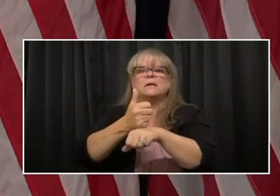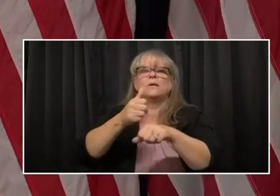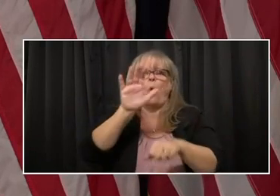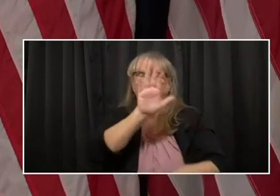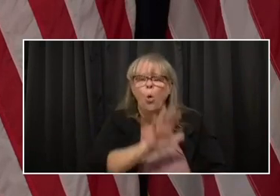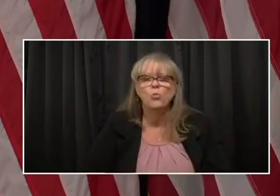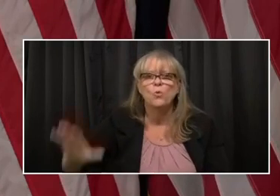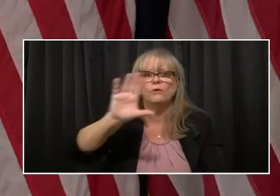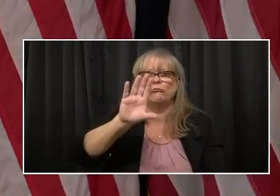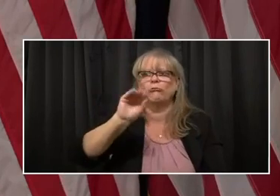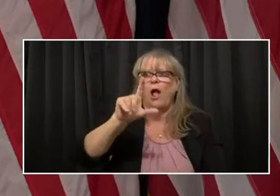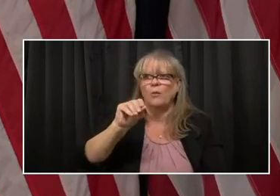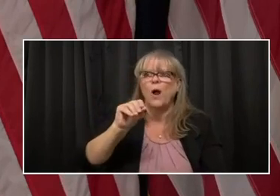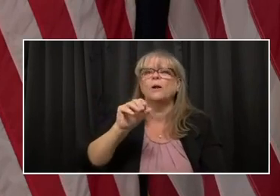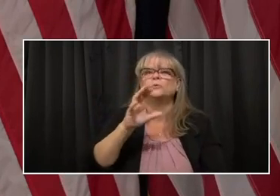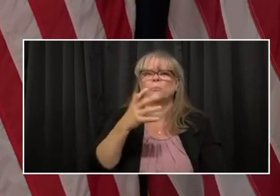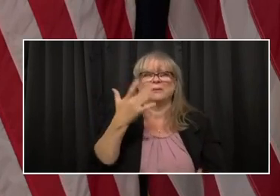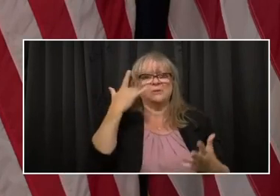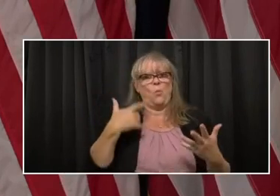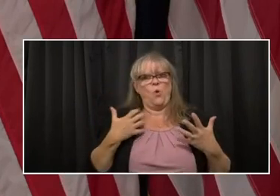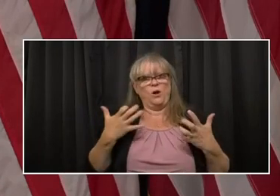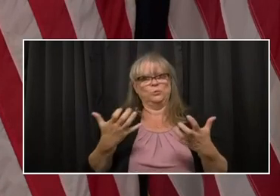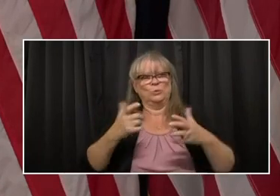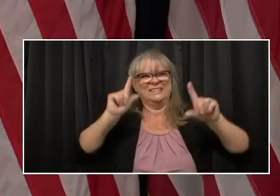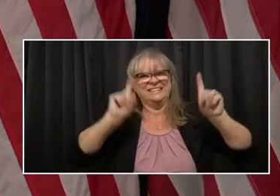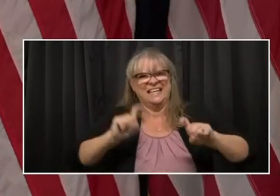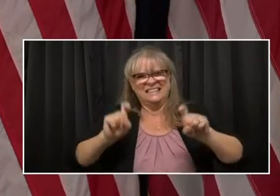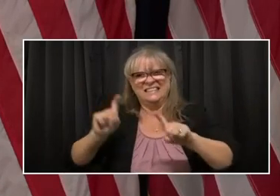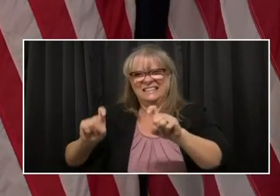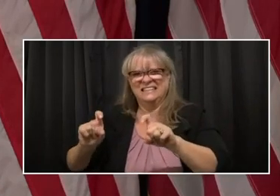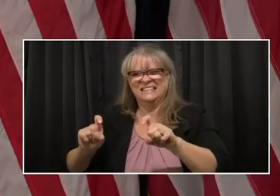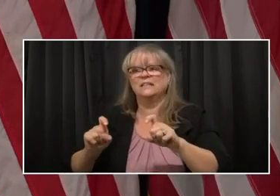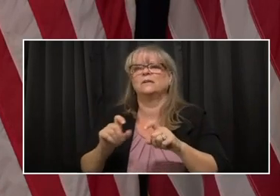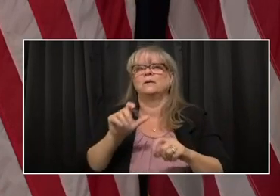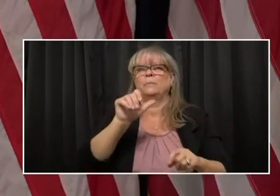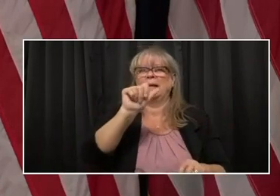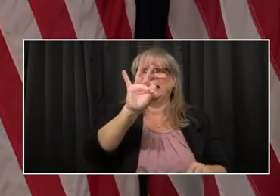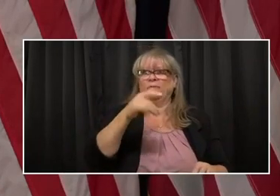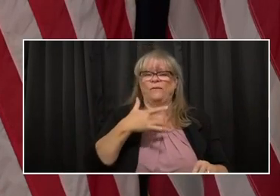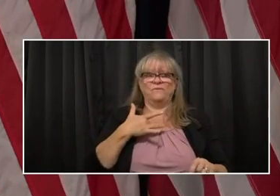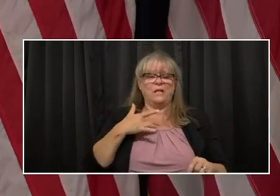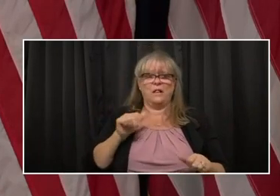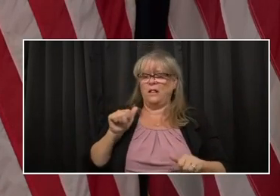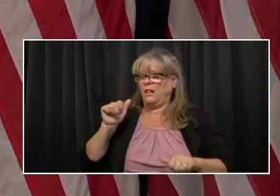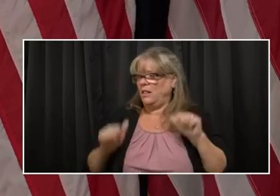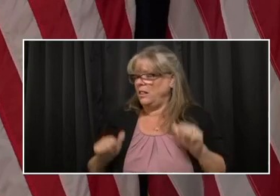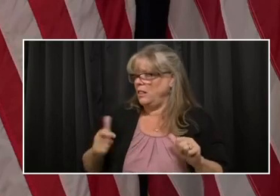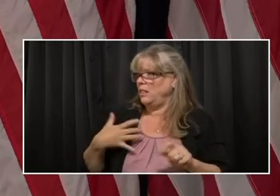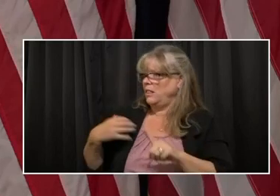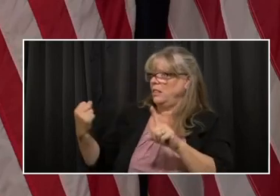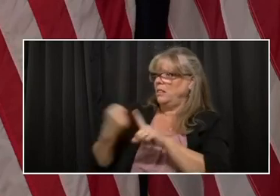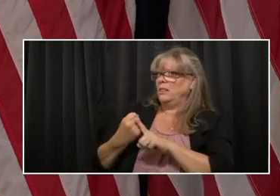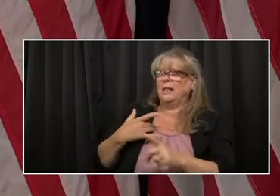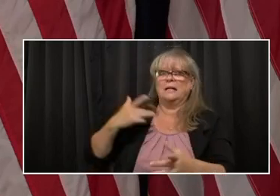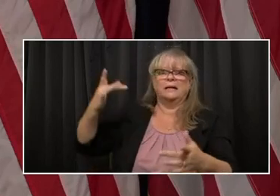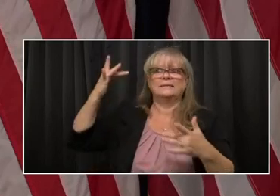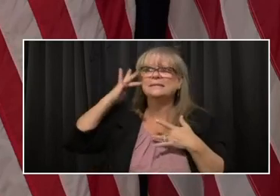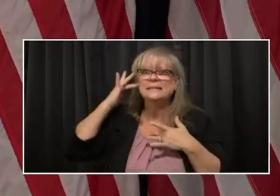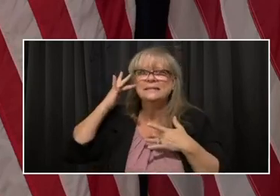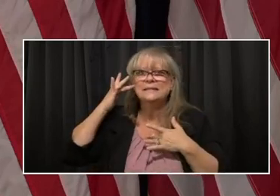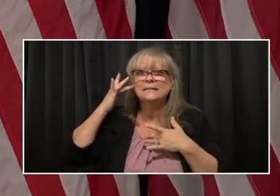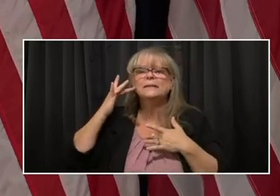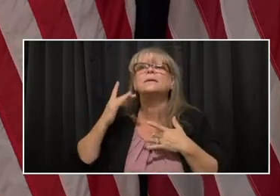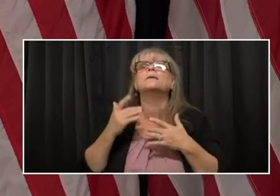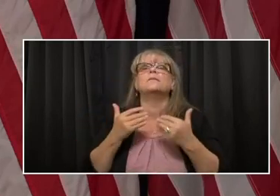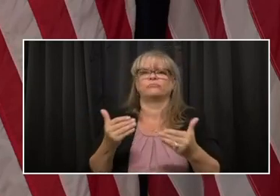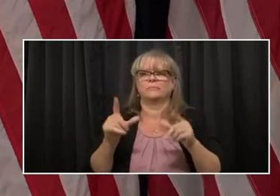to get tested. If you're experiencing any symptoms, you think you're exposed to somebody. But today's numbers are in line with previous numbers. We